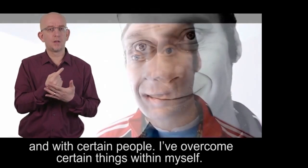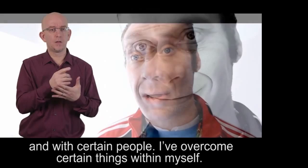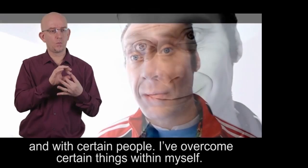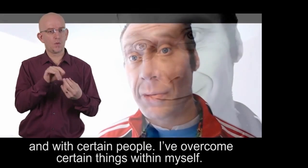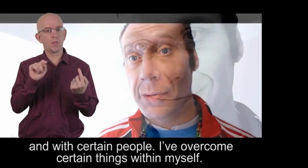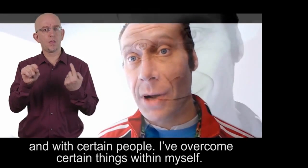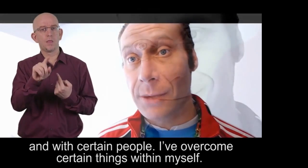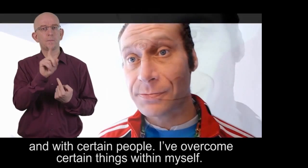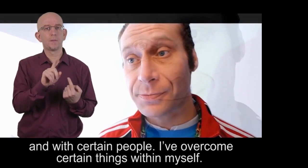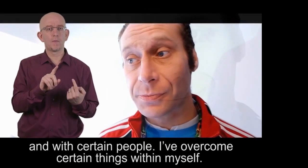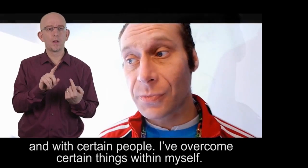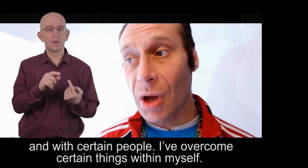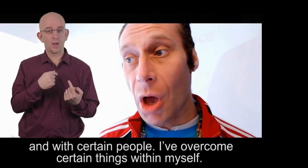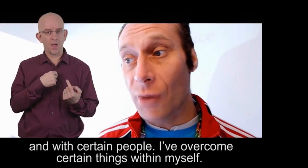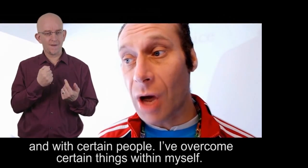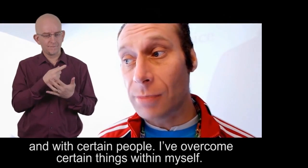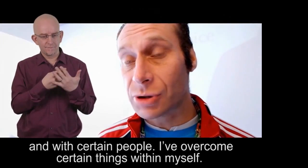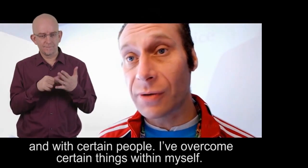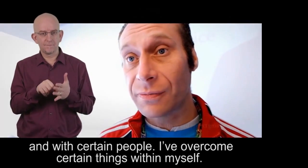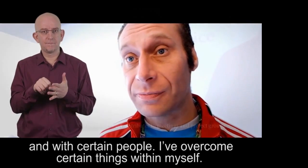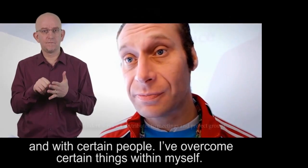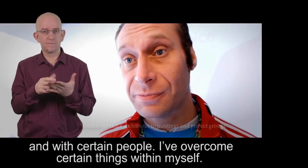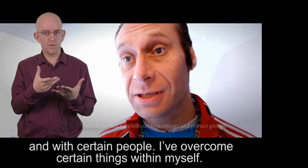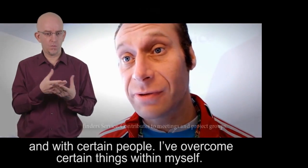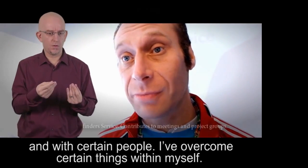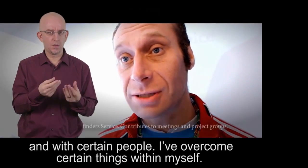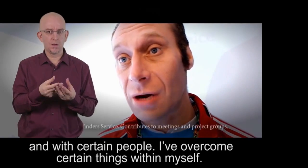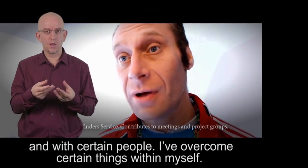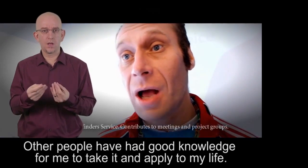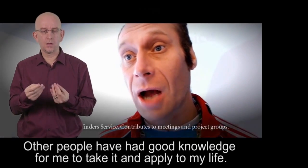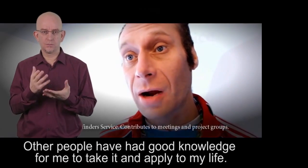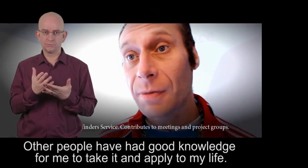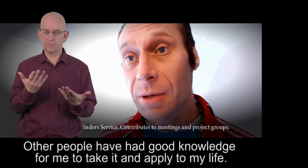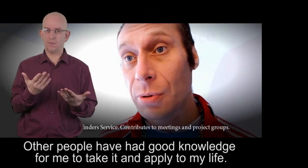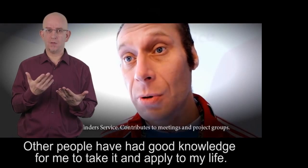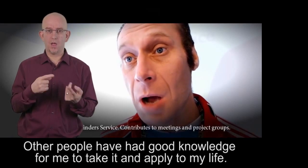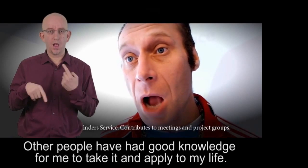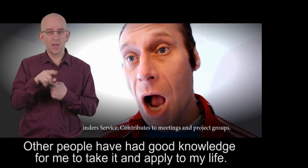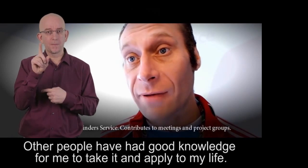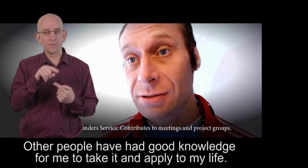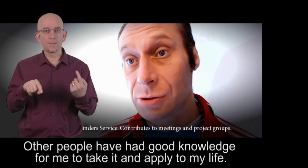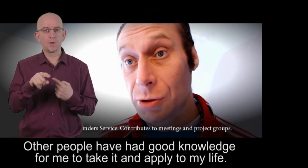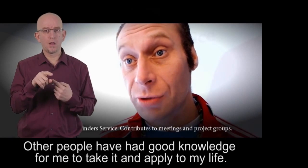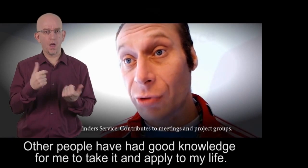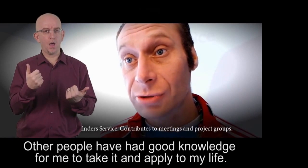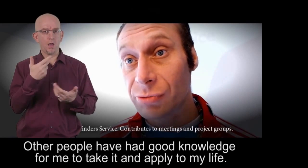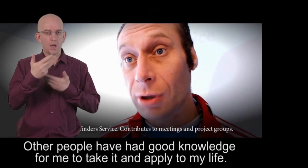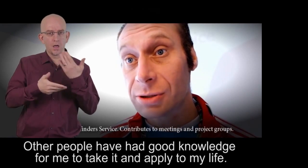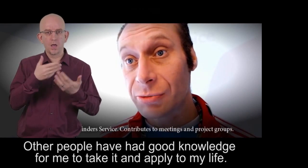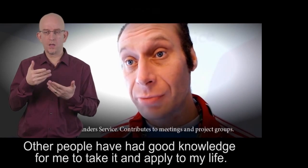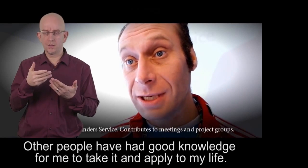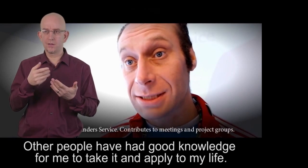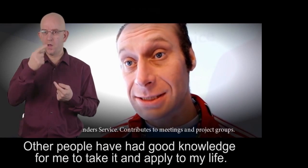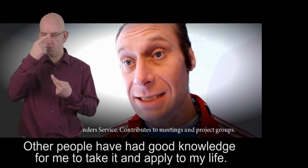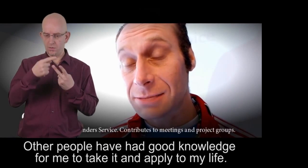certain things within myself and other people have had good points of